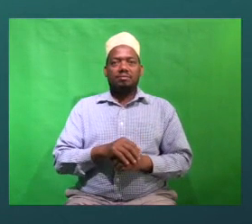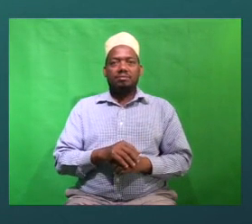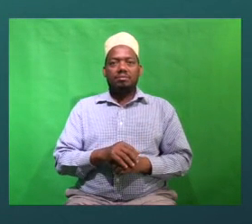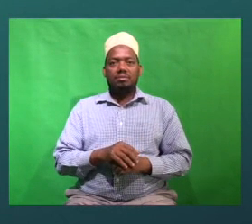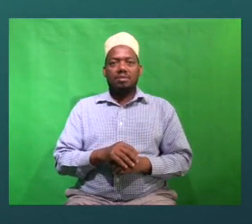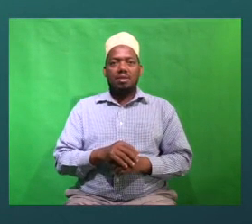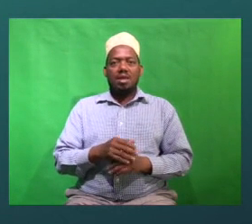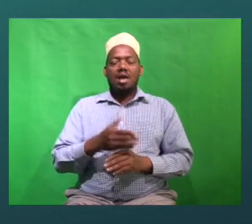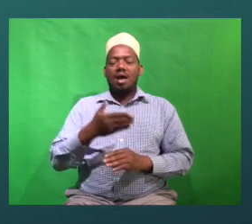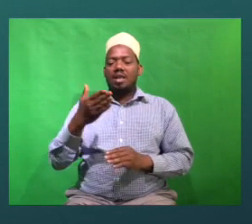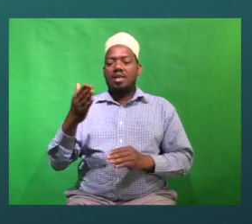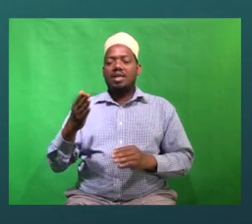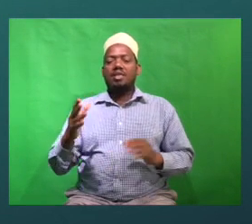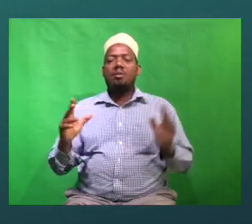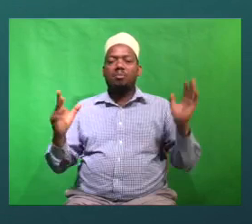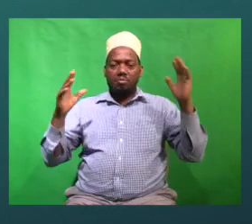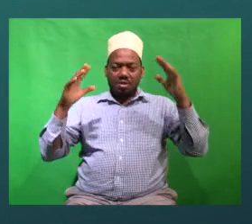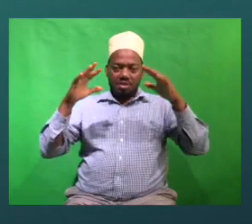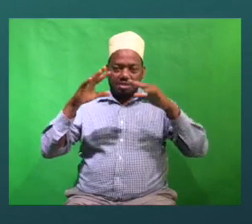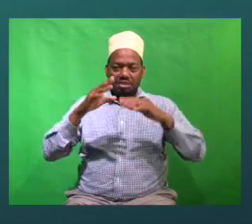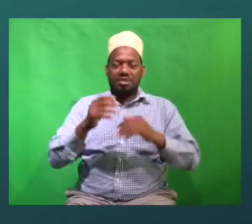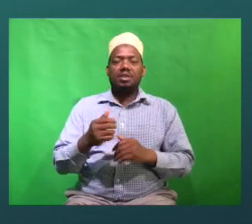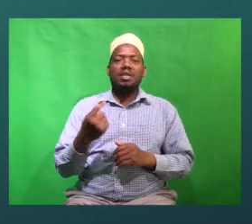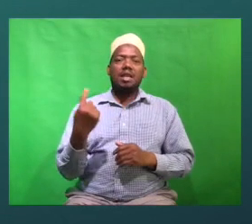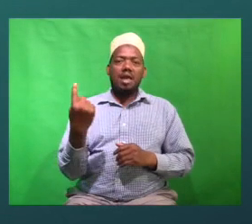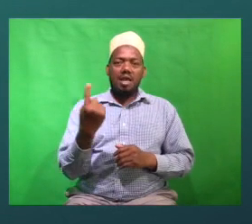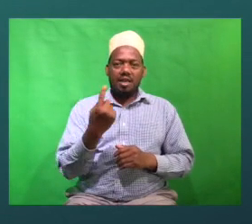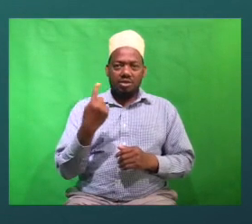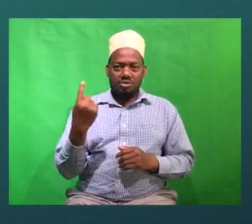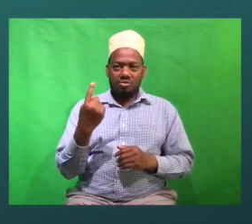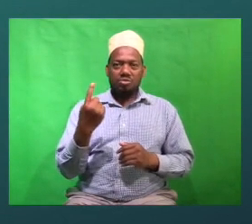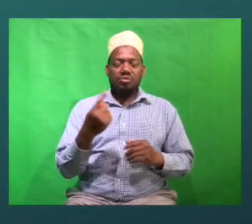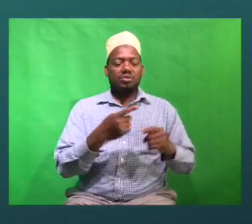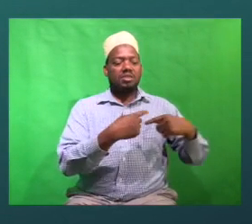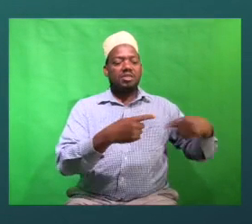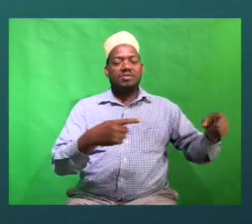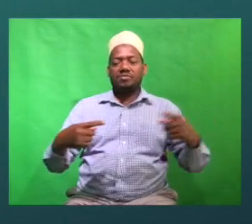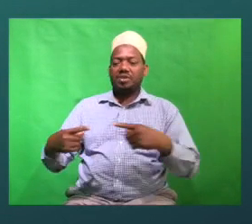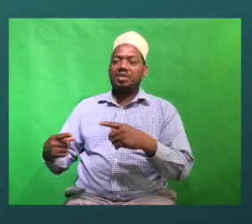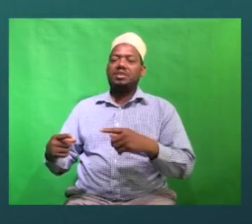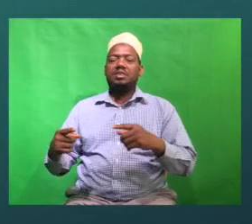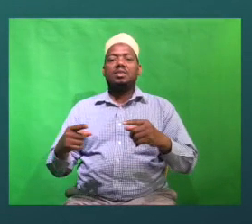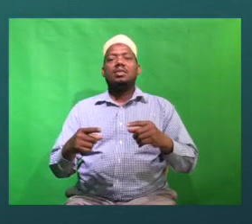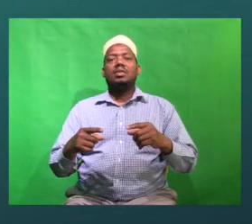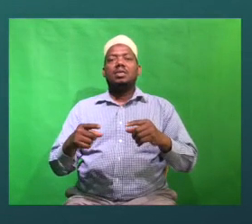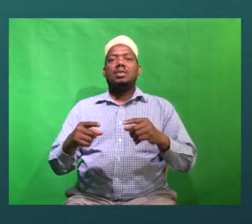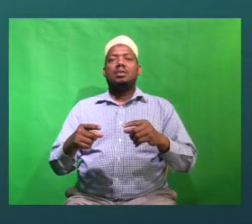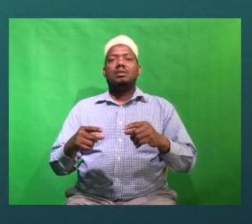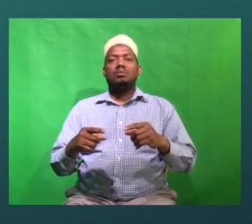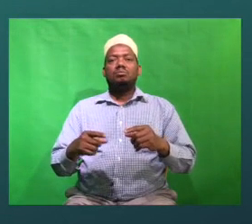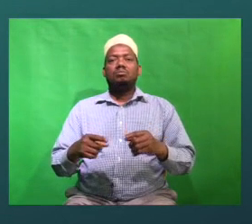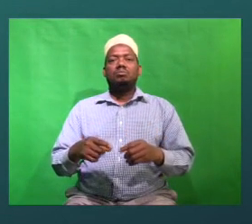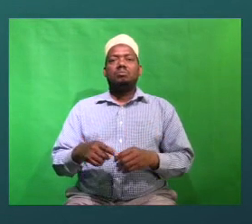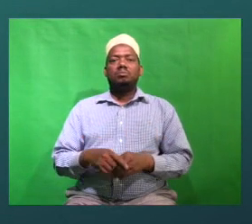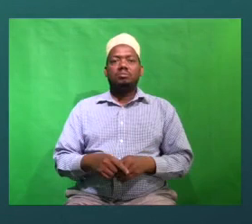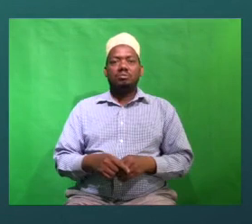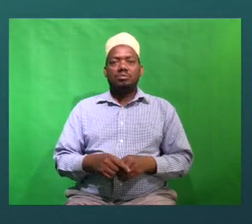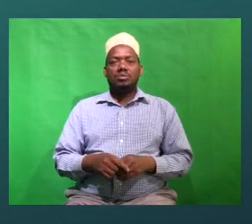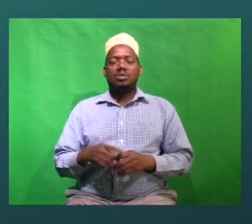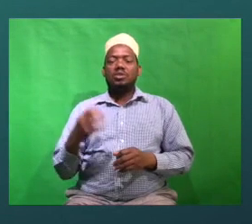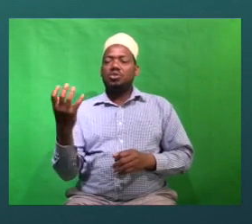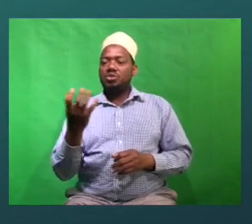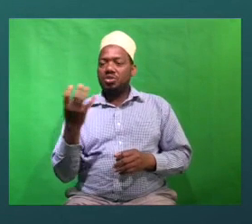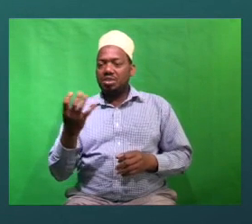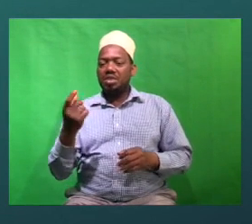Another, population allow the relationship to different society in the world. Africa and